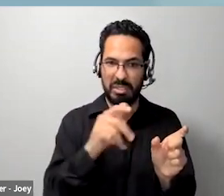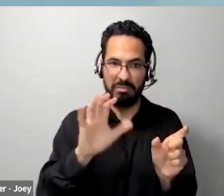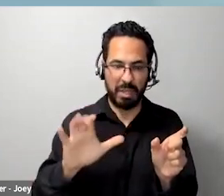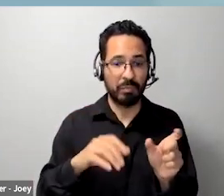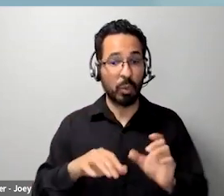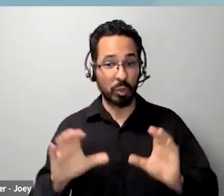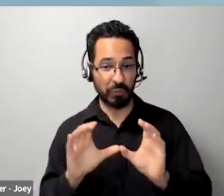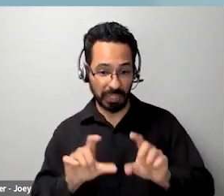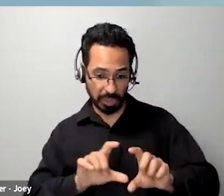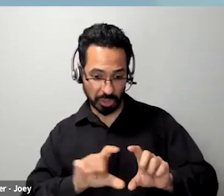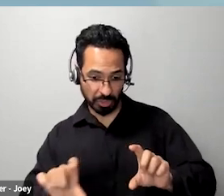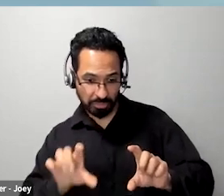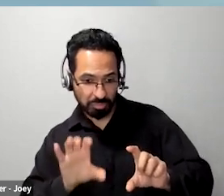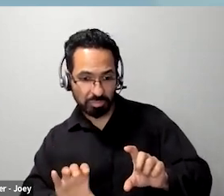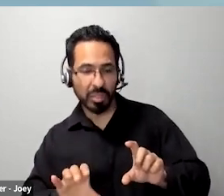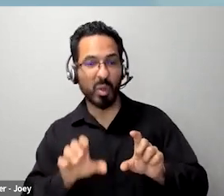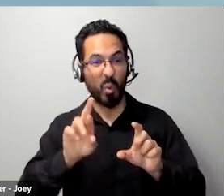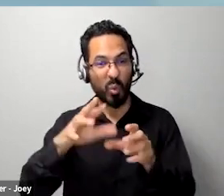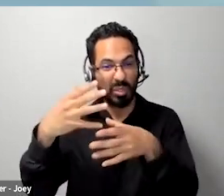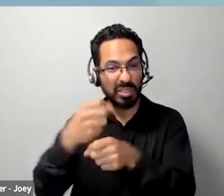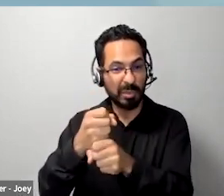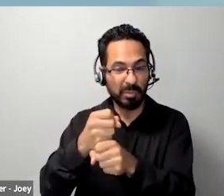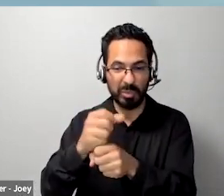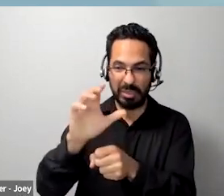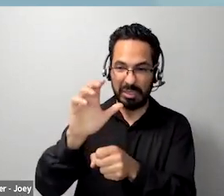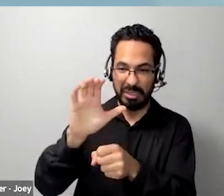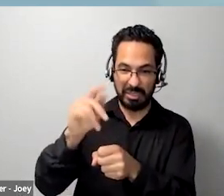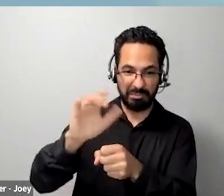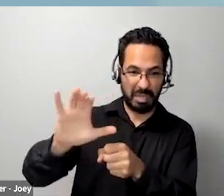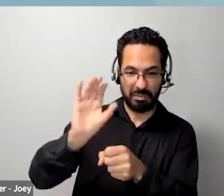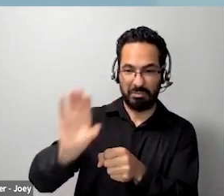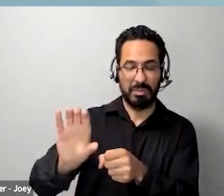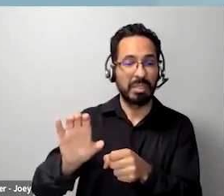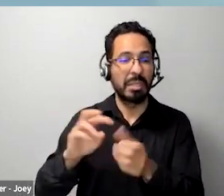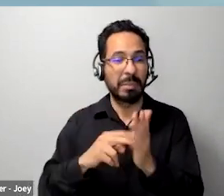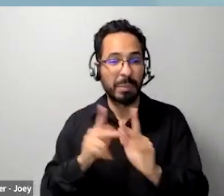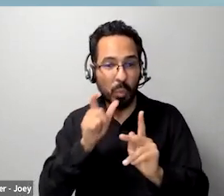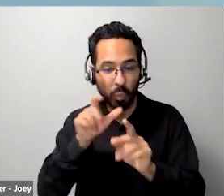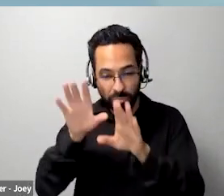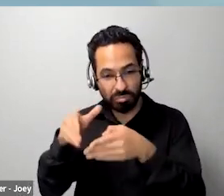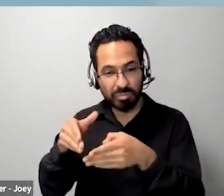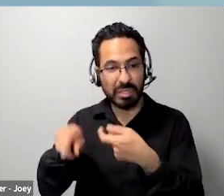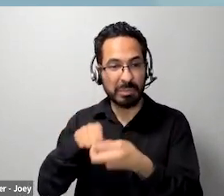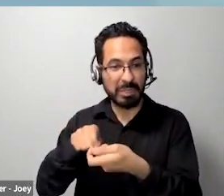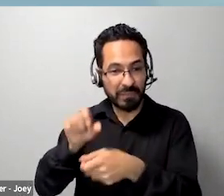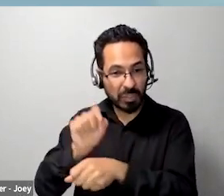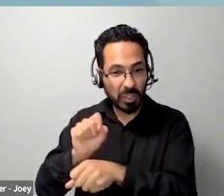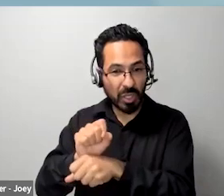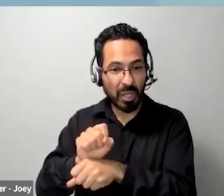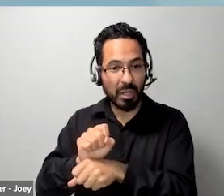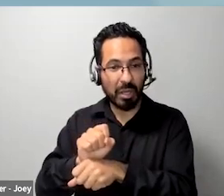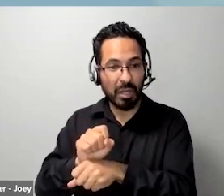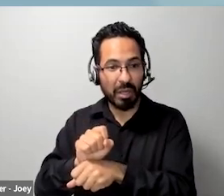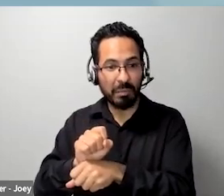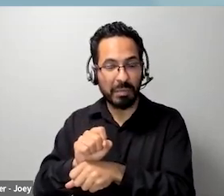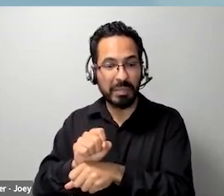your summary, so that for folks that are working on that particular job that might not